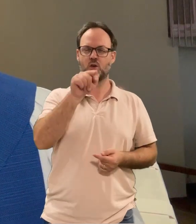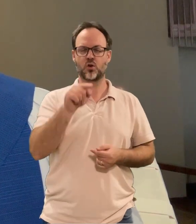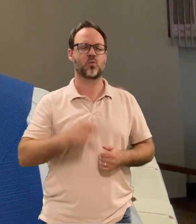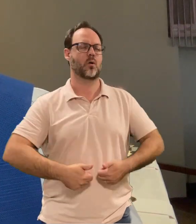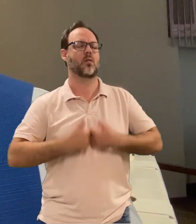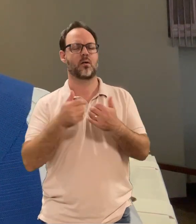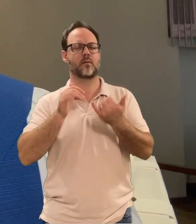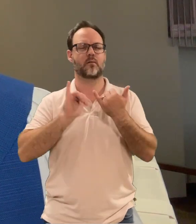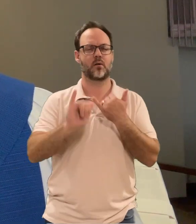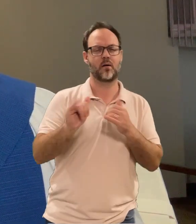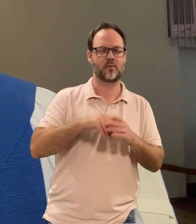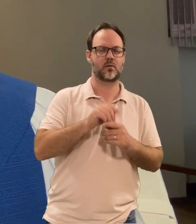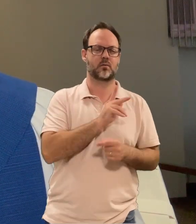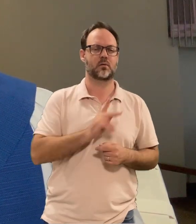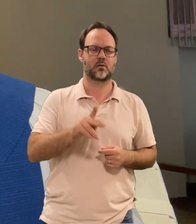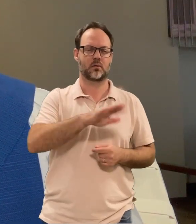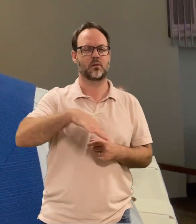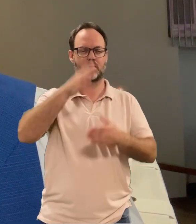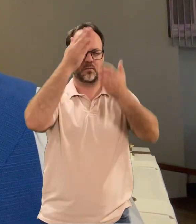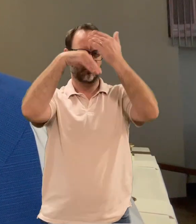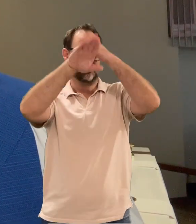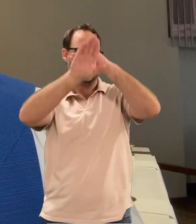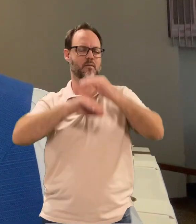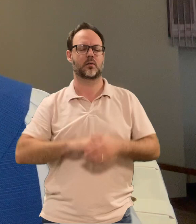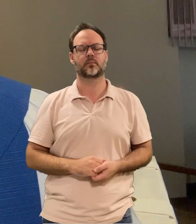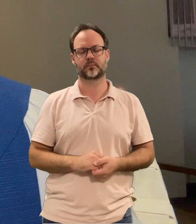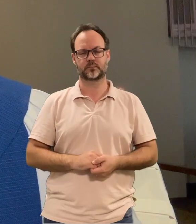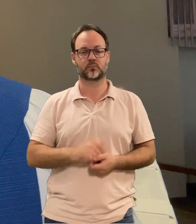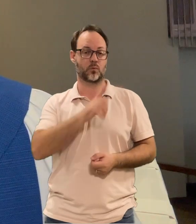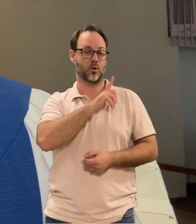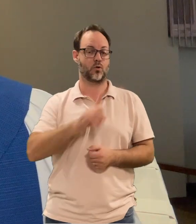death, that you will live forever in the kingdom of heaven.